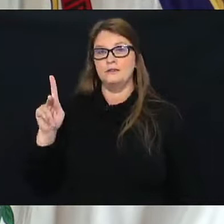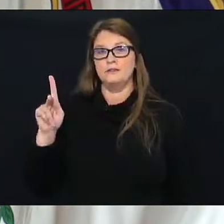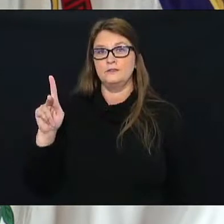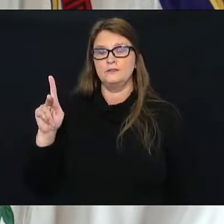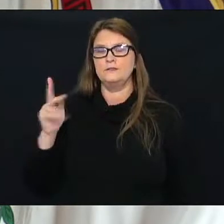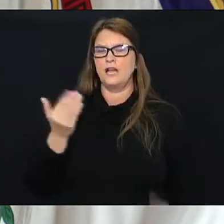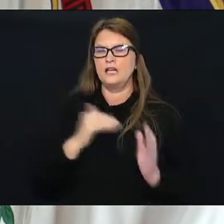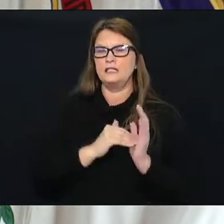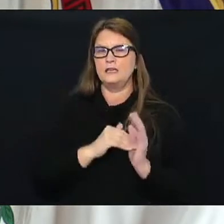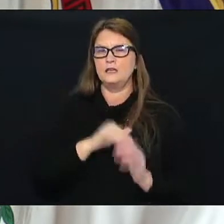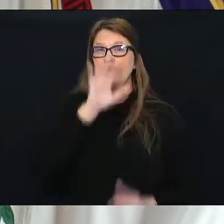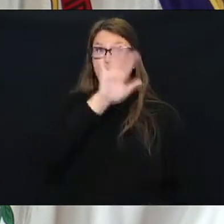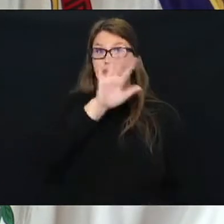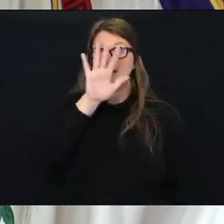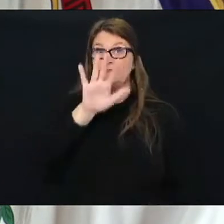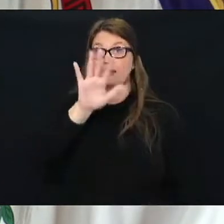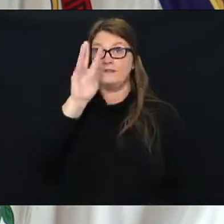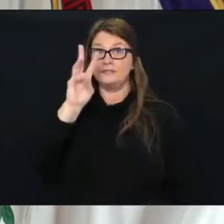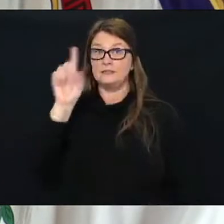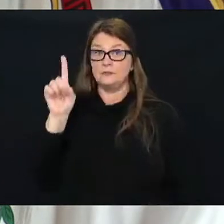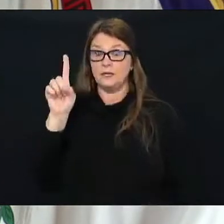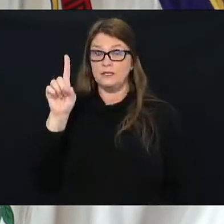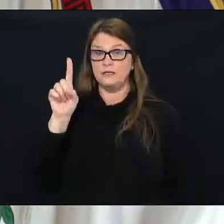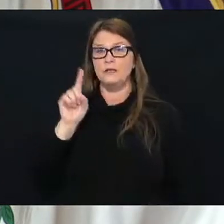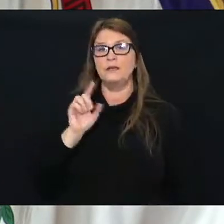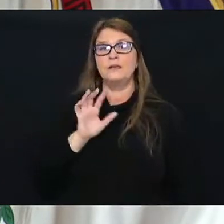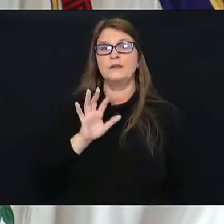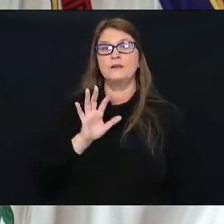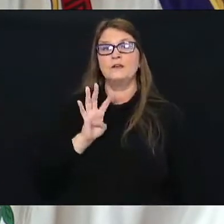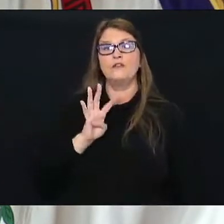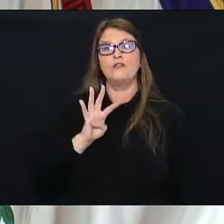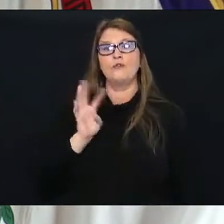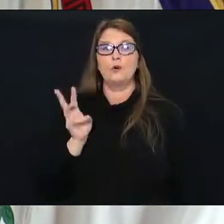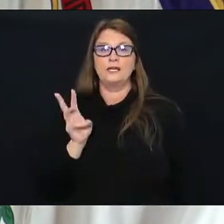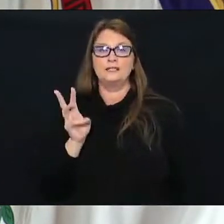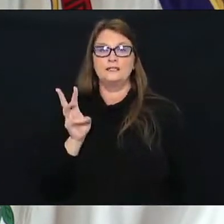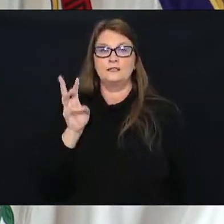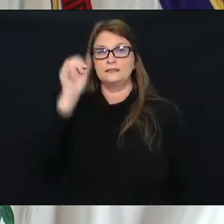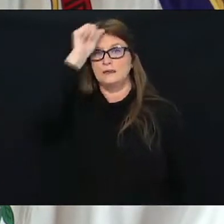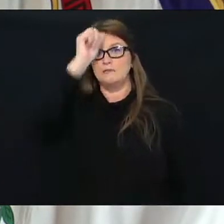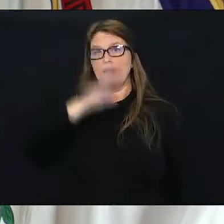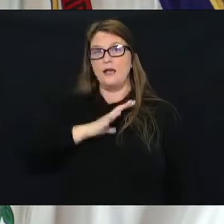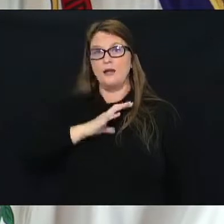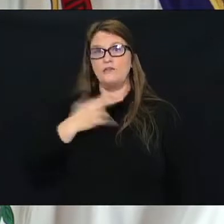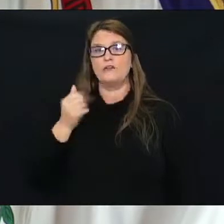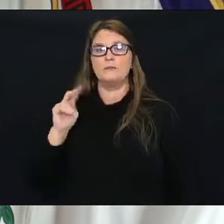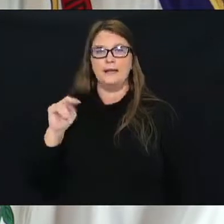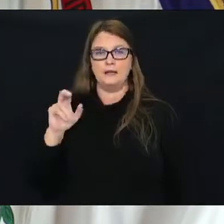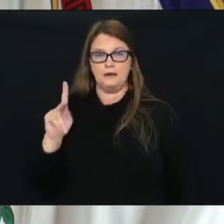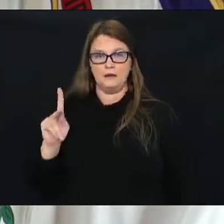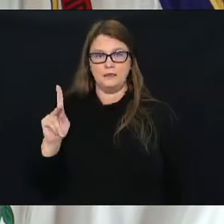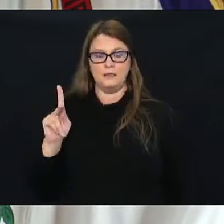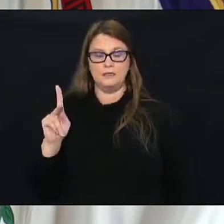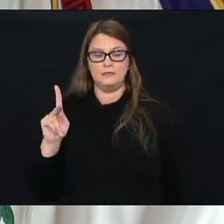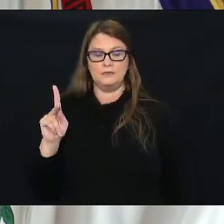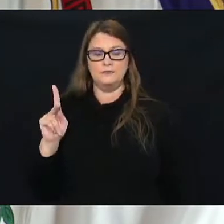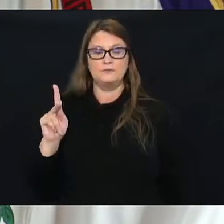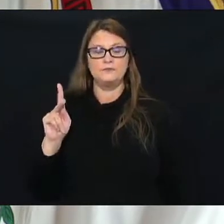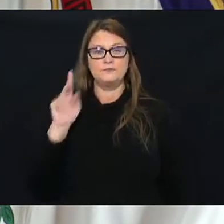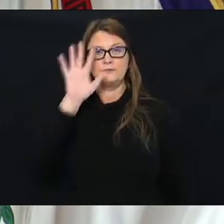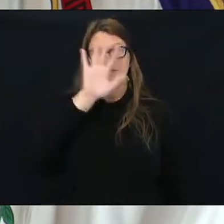I'll do that again. The 5,561st death, a 46-year-old male from Hancock County.